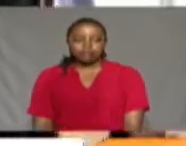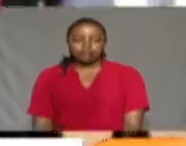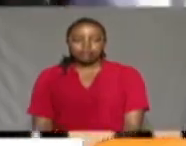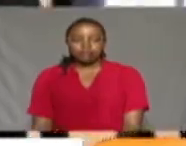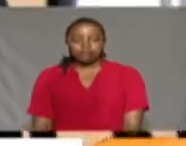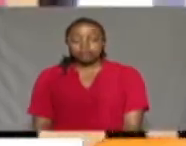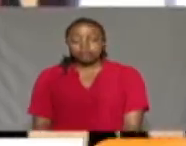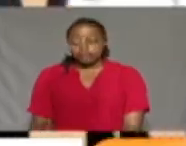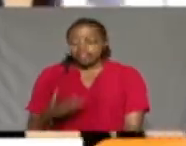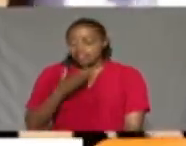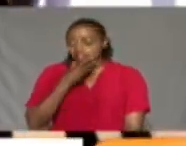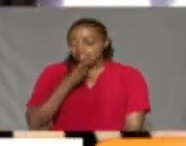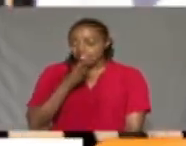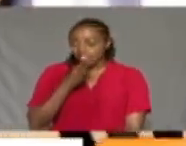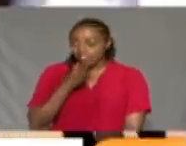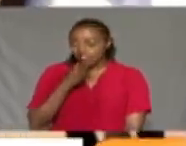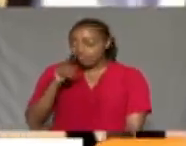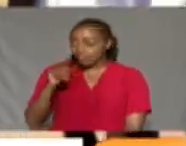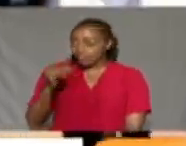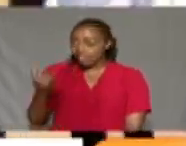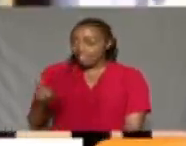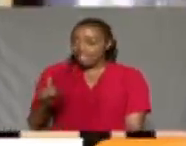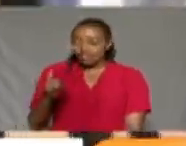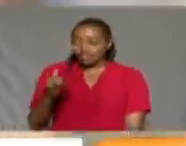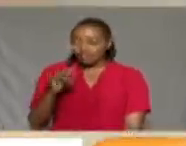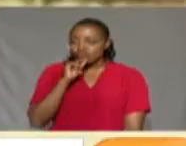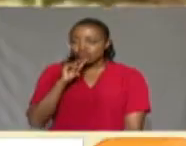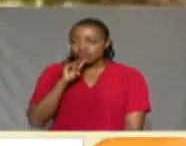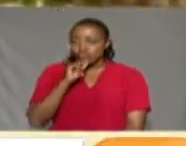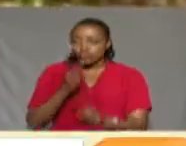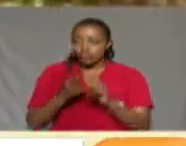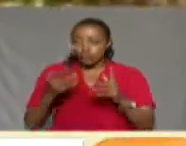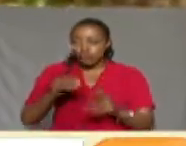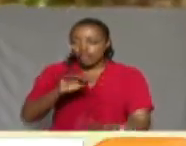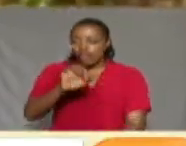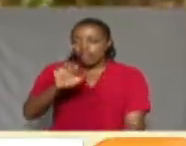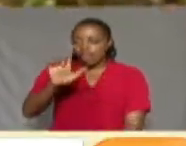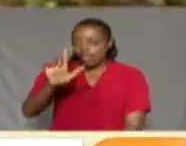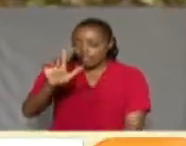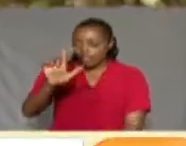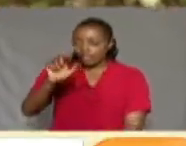We found the three young boys in church in Goimperere village in Eldume.